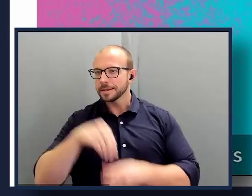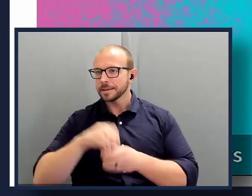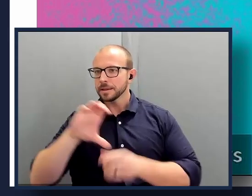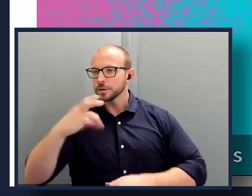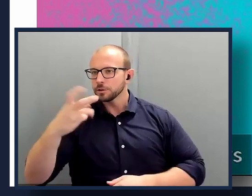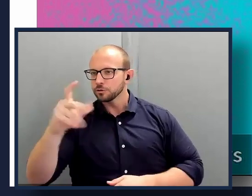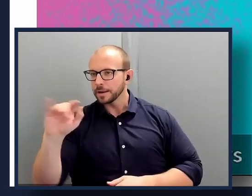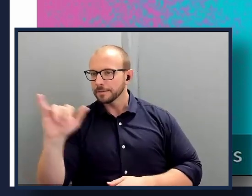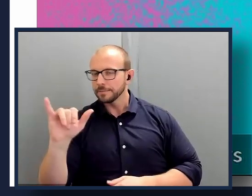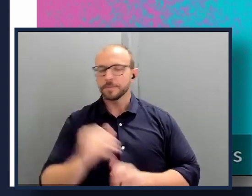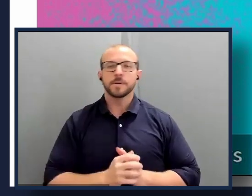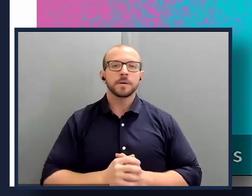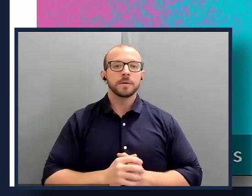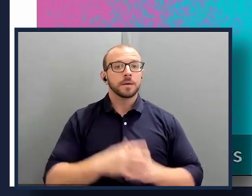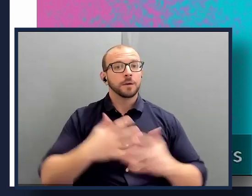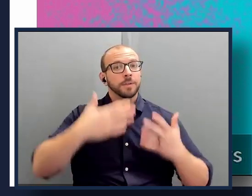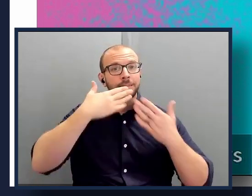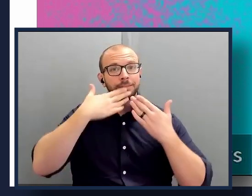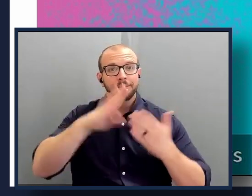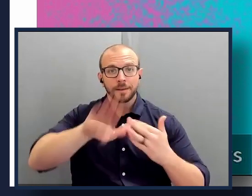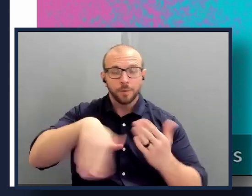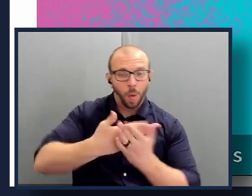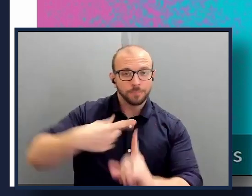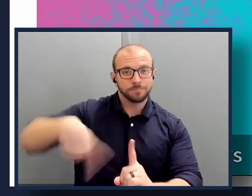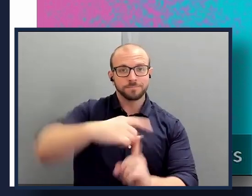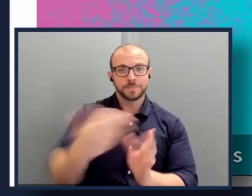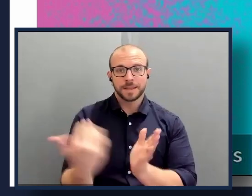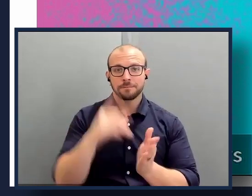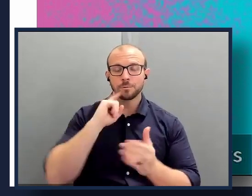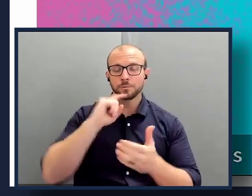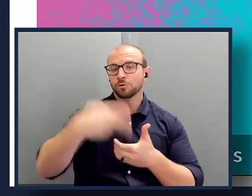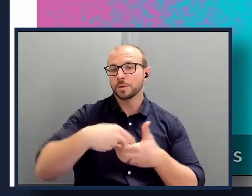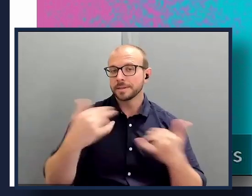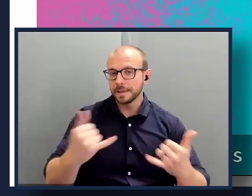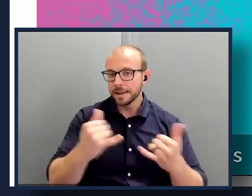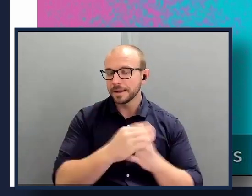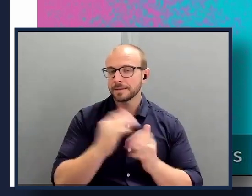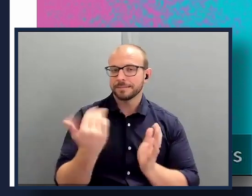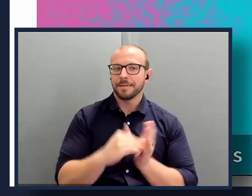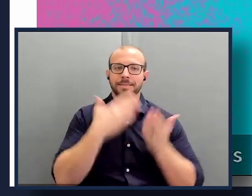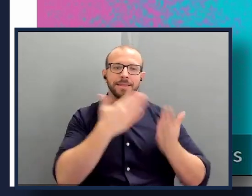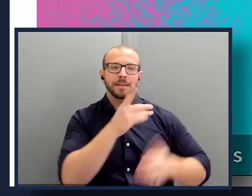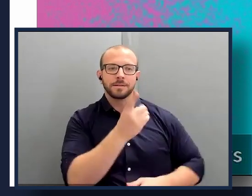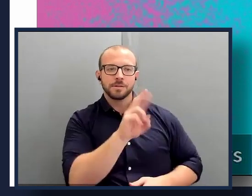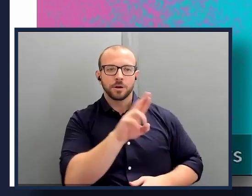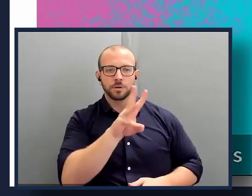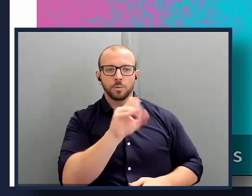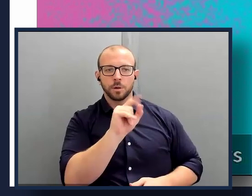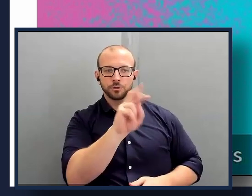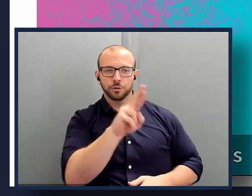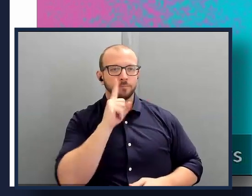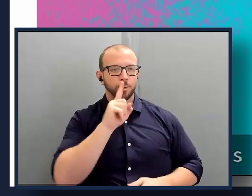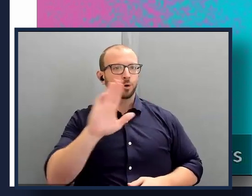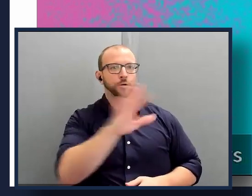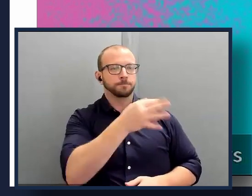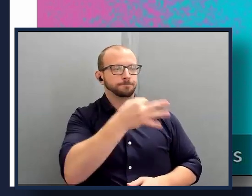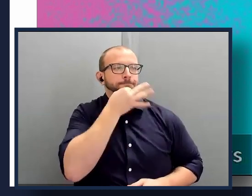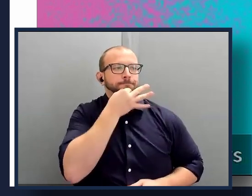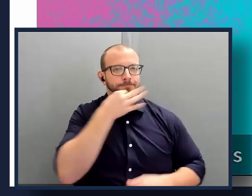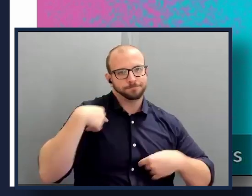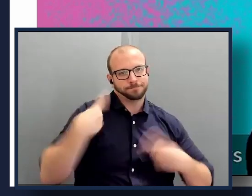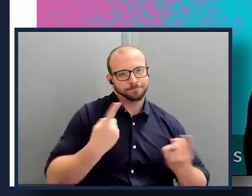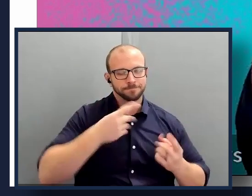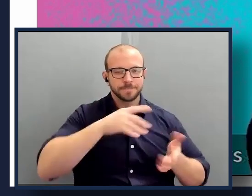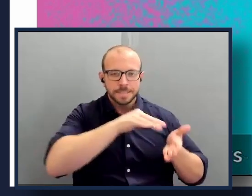want to thank everyone again for attending today. I want to again thank Dr. Walter for her expertise for sharing with us